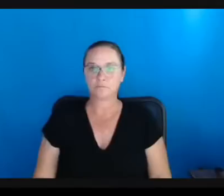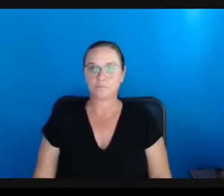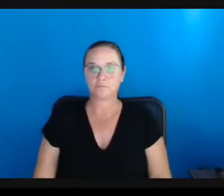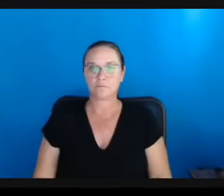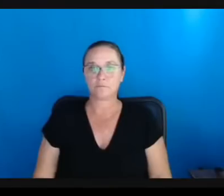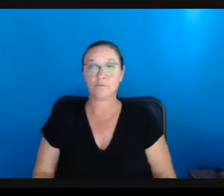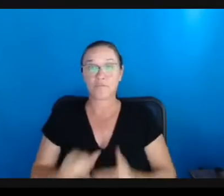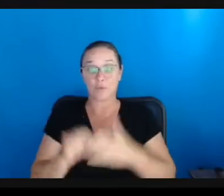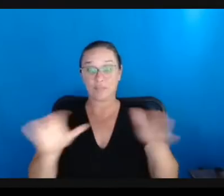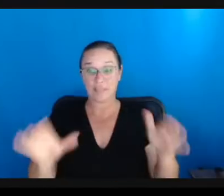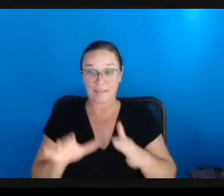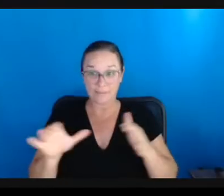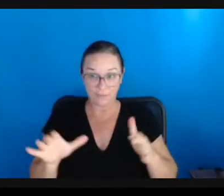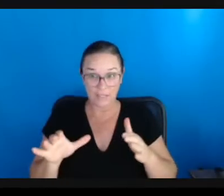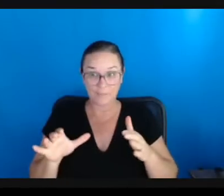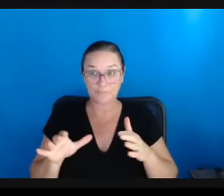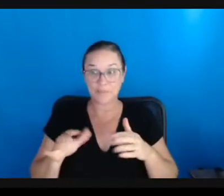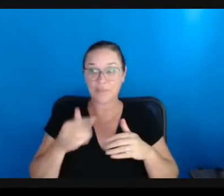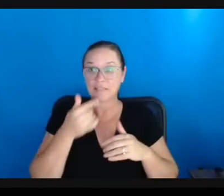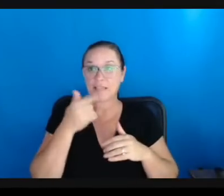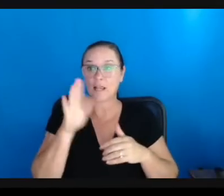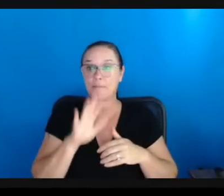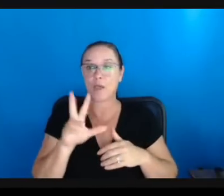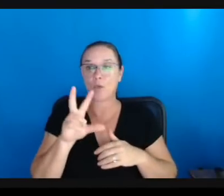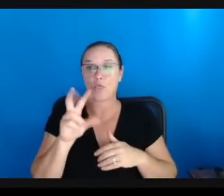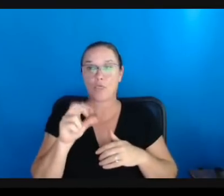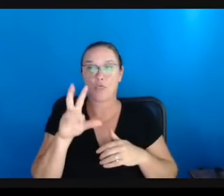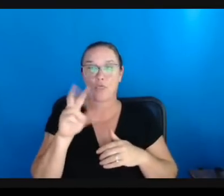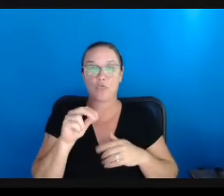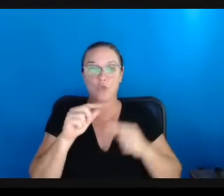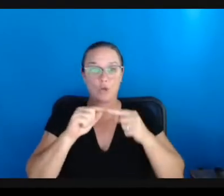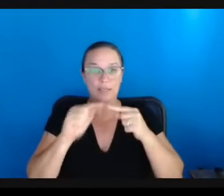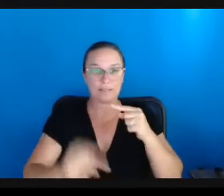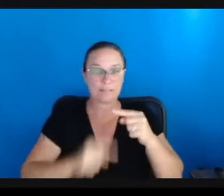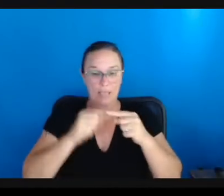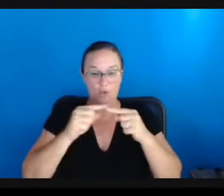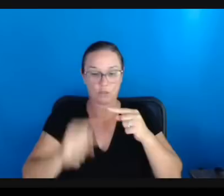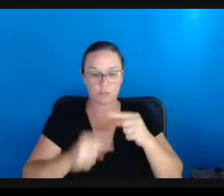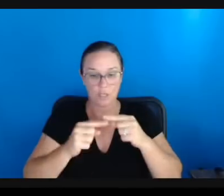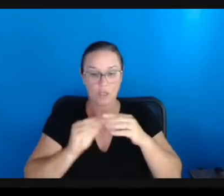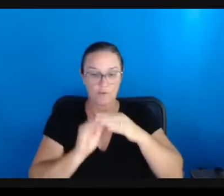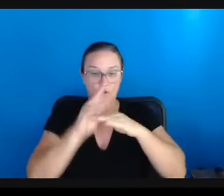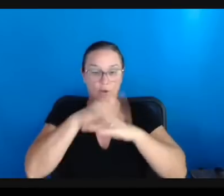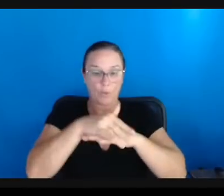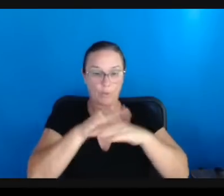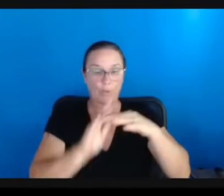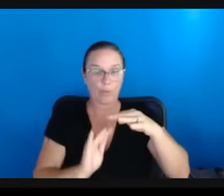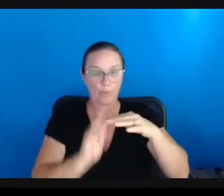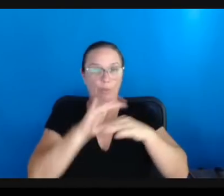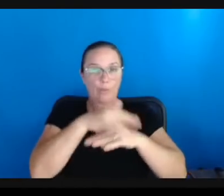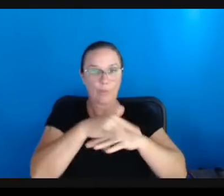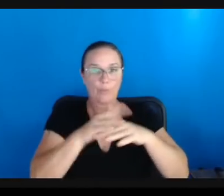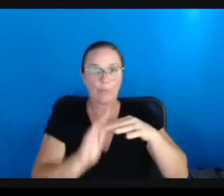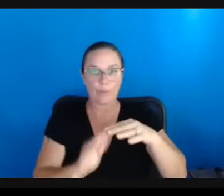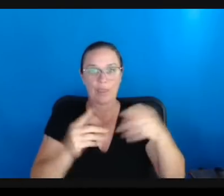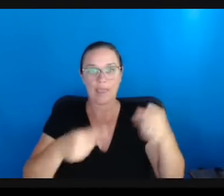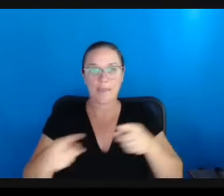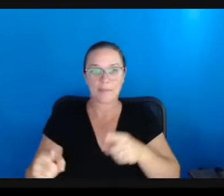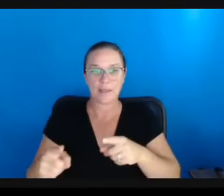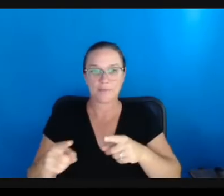activity here. They noted about 30 gas pistoning cycles occurring the day